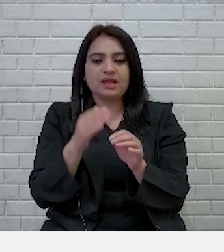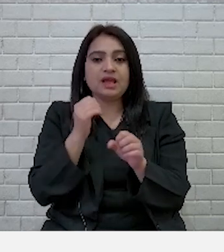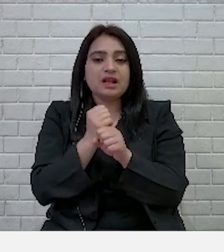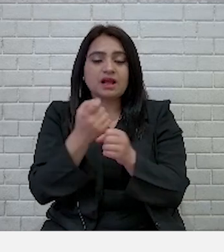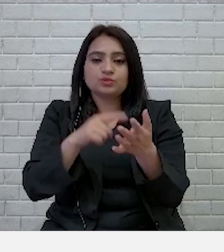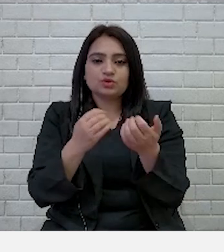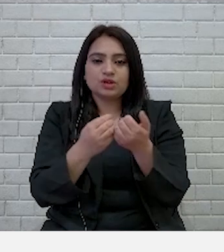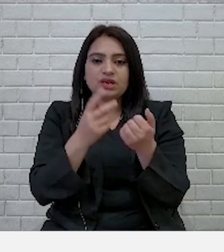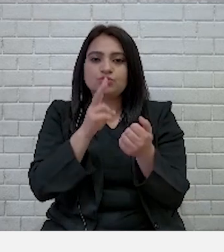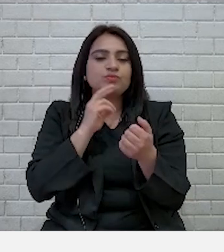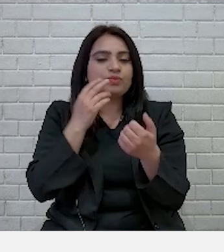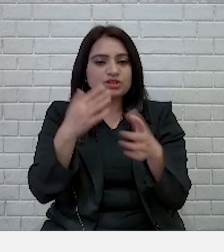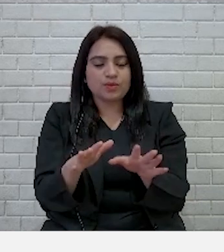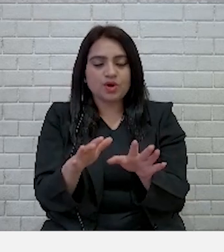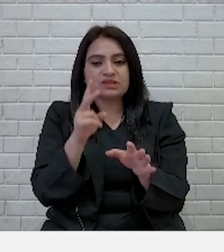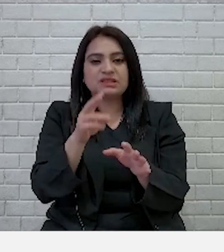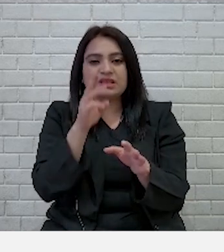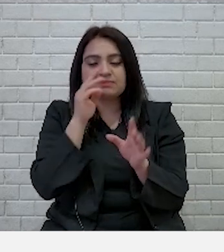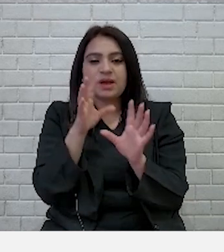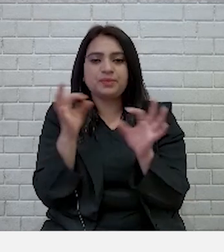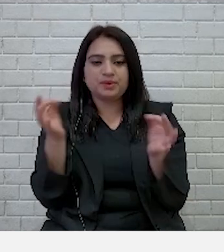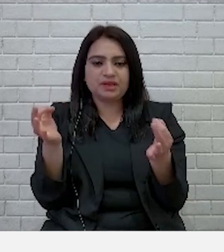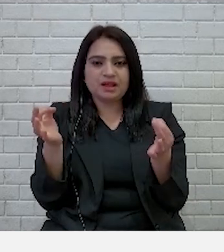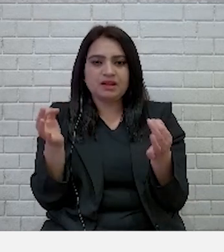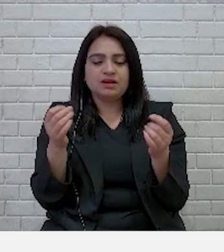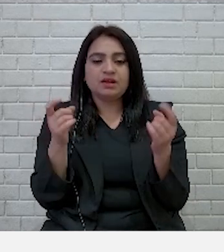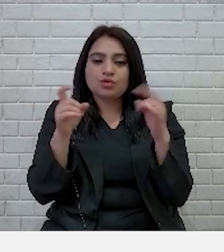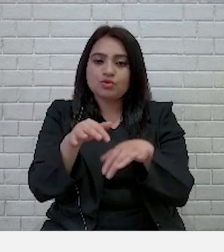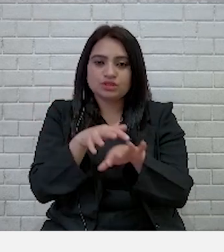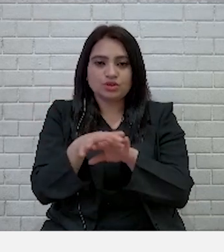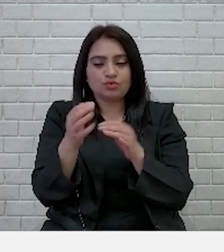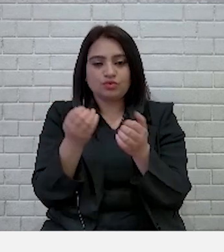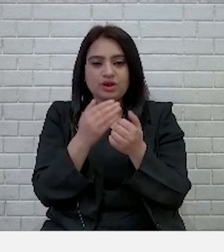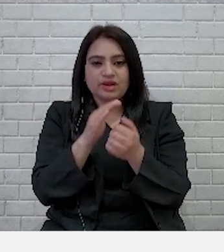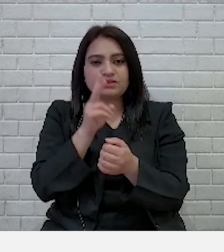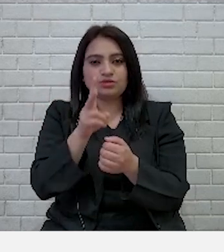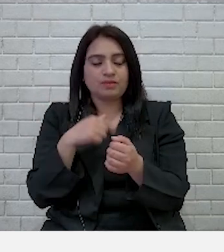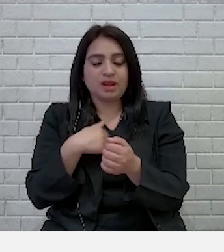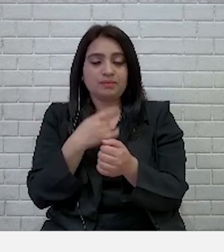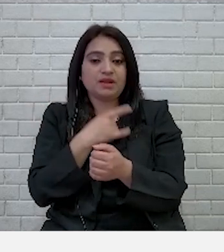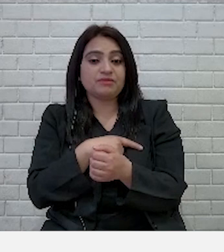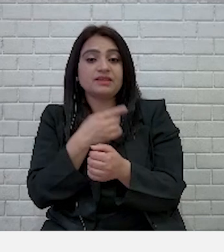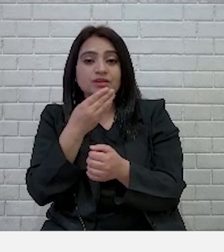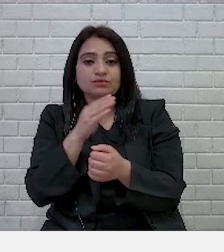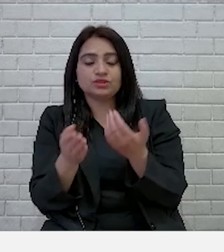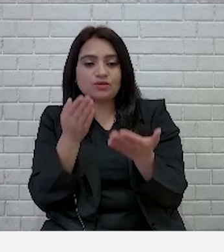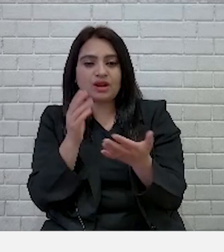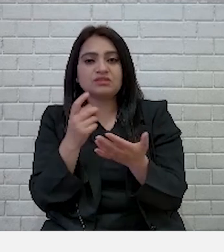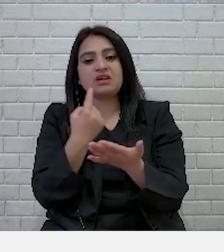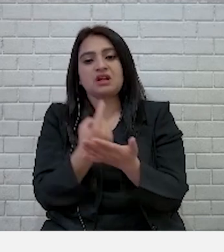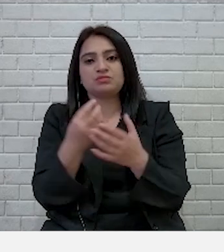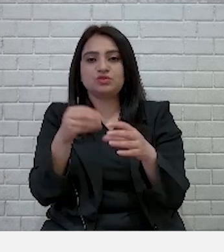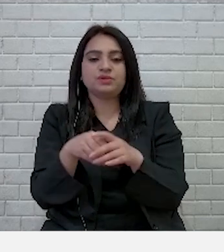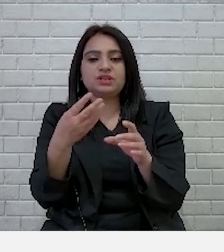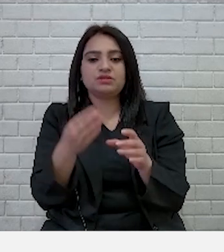lot of workshop that has been conducted that I know it will be good for myself, but they are in Kathmandu. If I want to place my products,